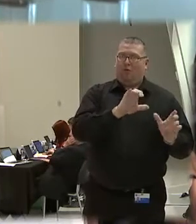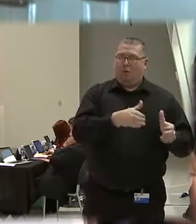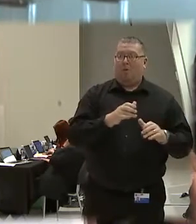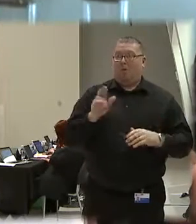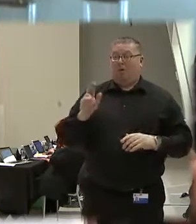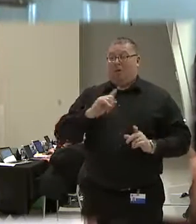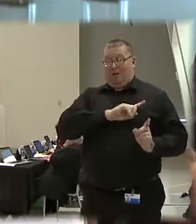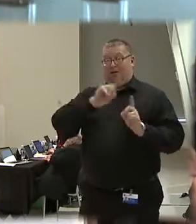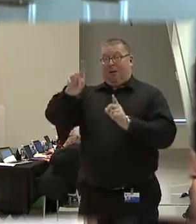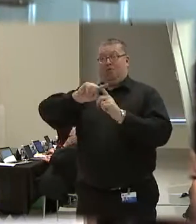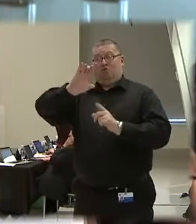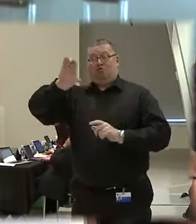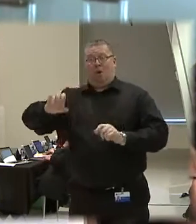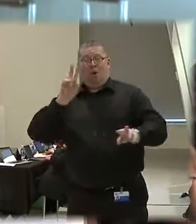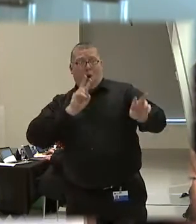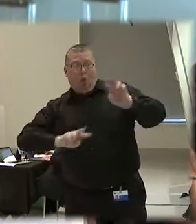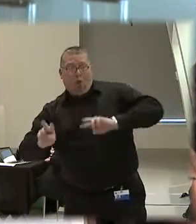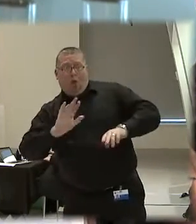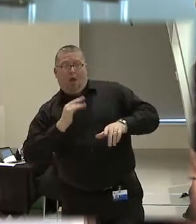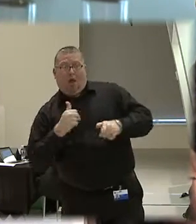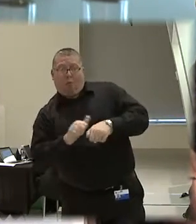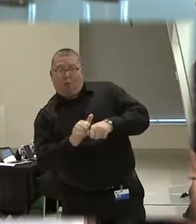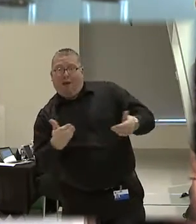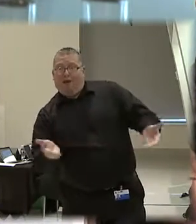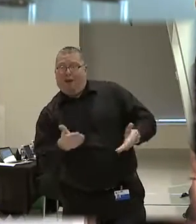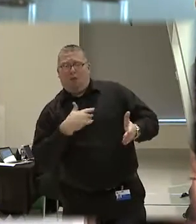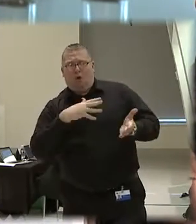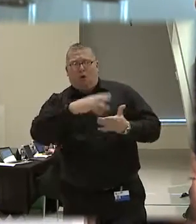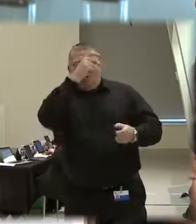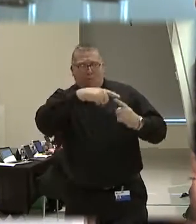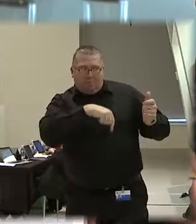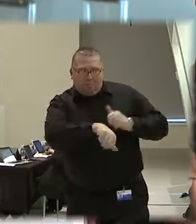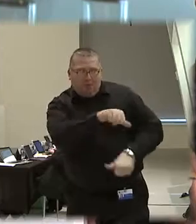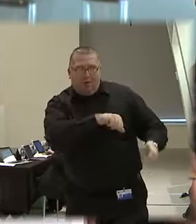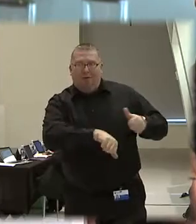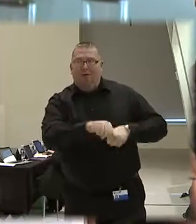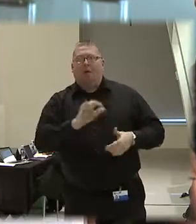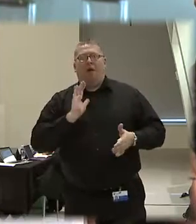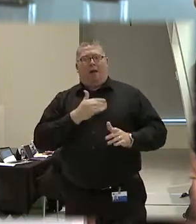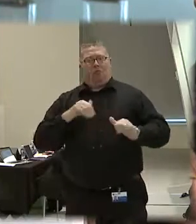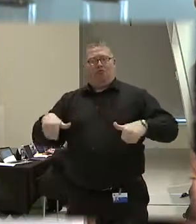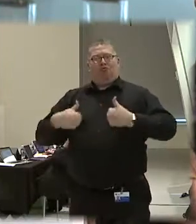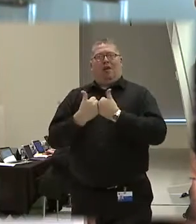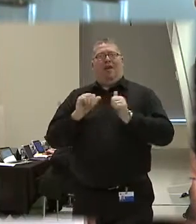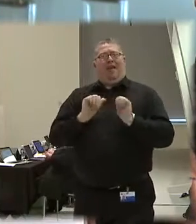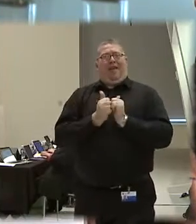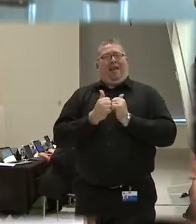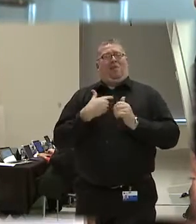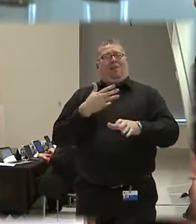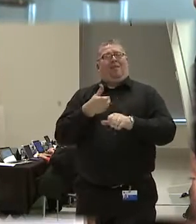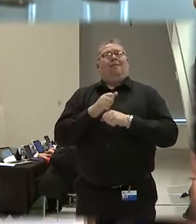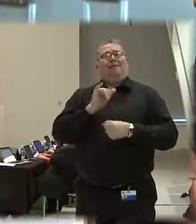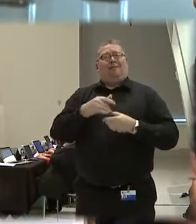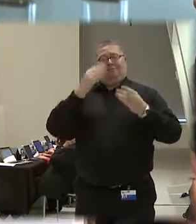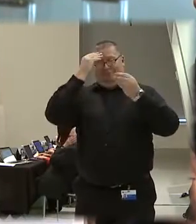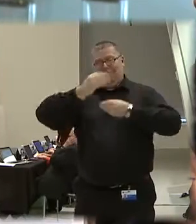to Chicago and was looking at the practices that we were using. And this is our challenge in law enforcement, is how do we get this to